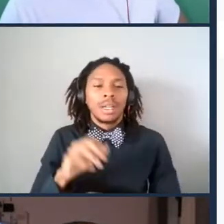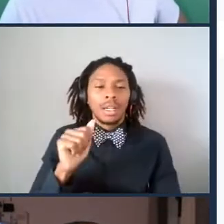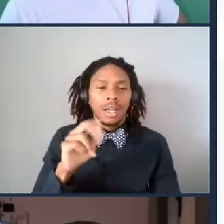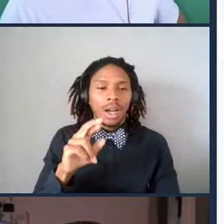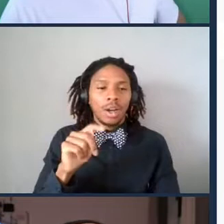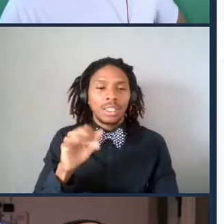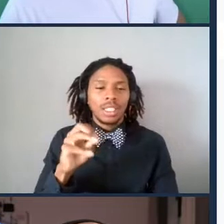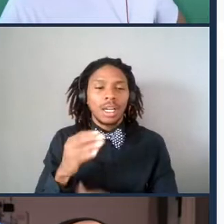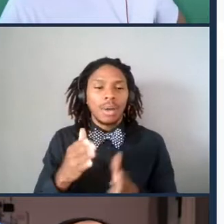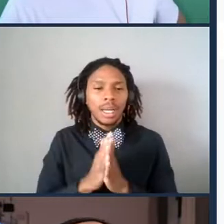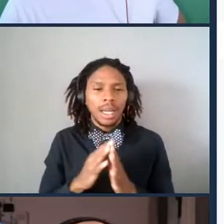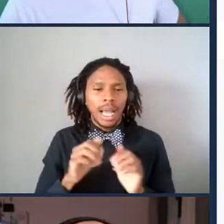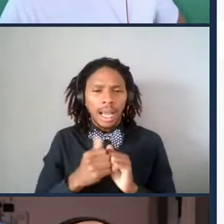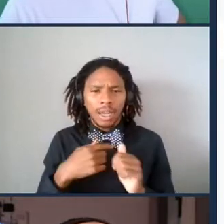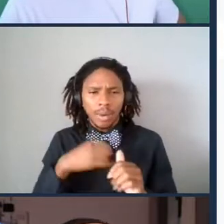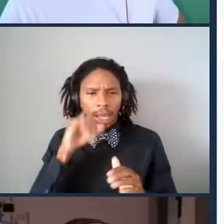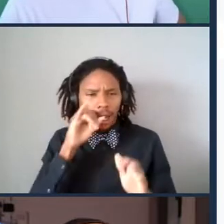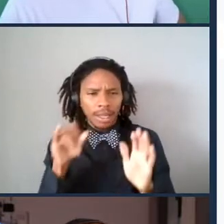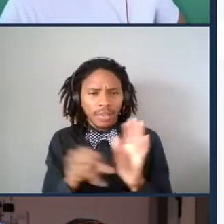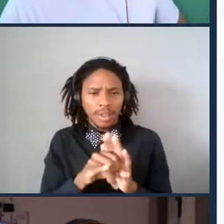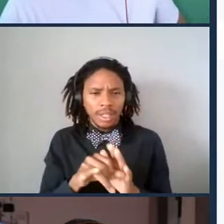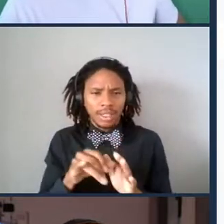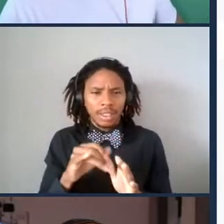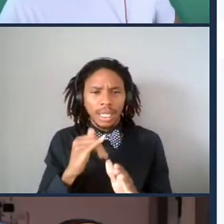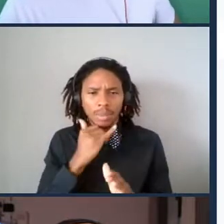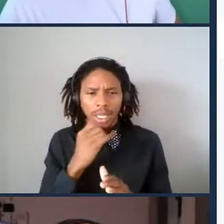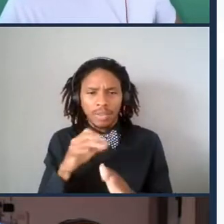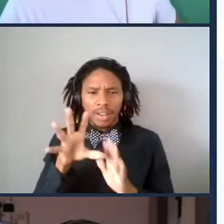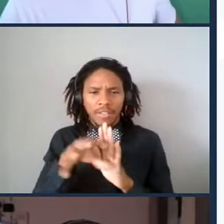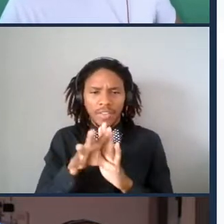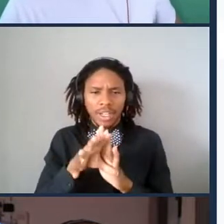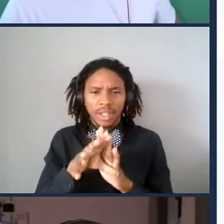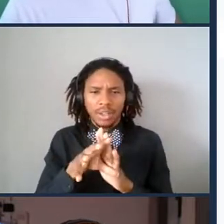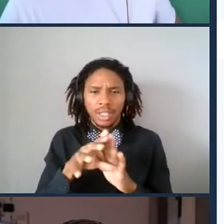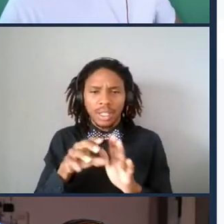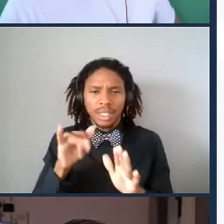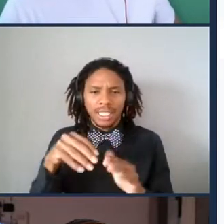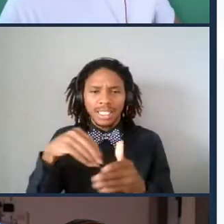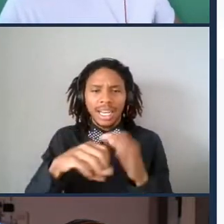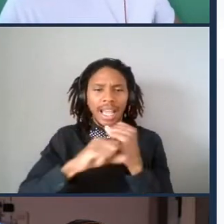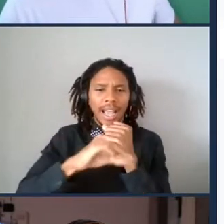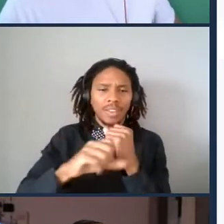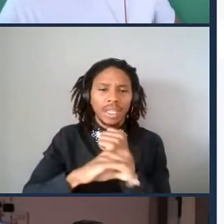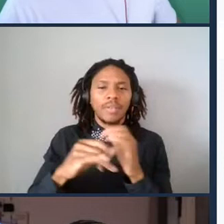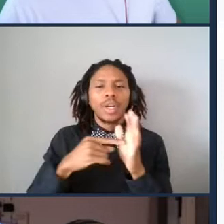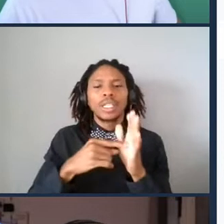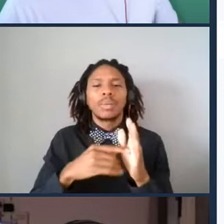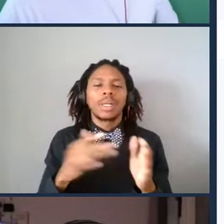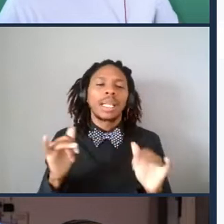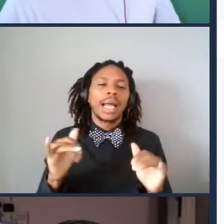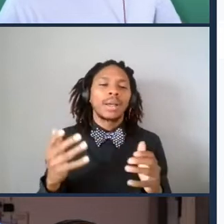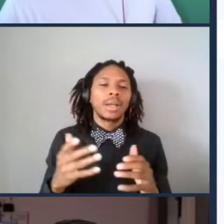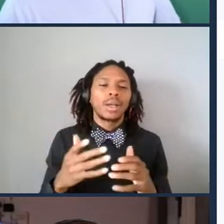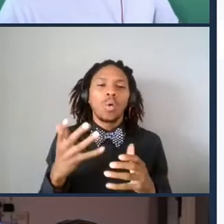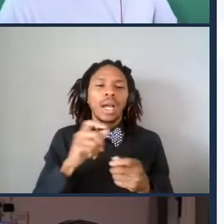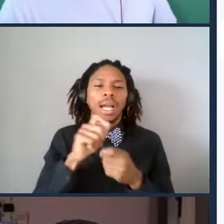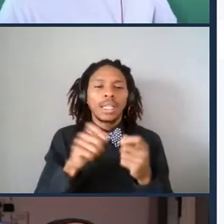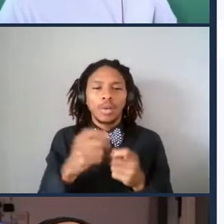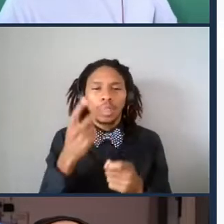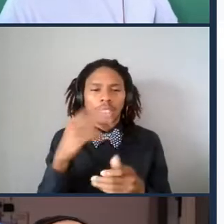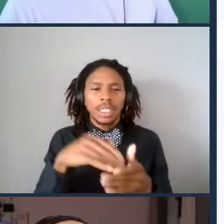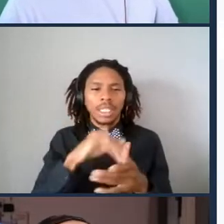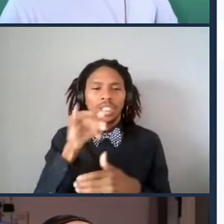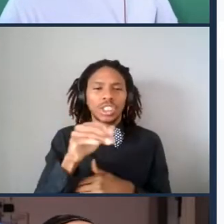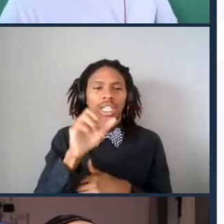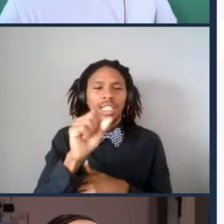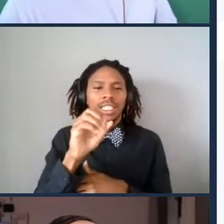us, how can we identify the fragment of the video which is an advertisement? For example, what exactly would you see in a JSON in